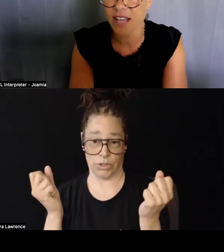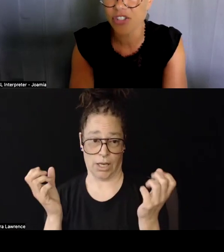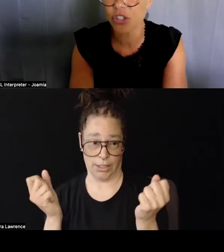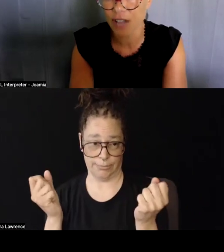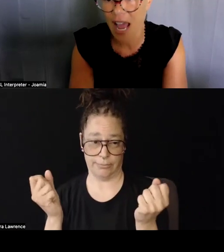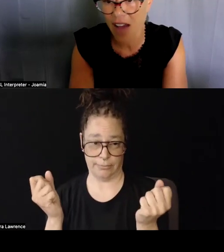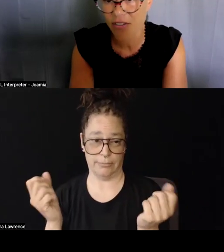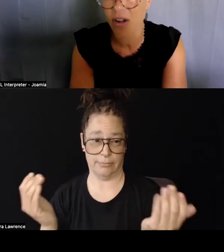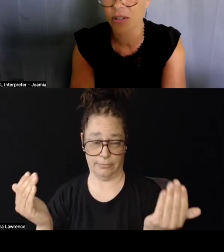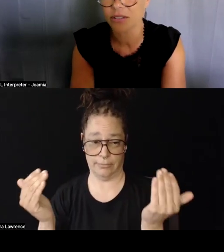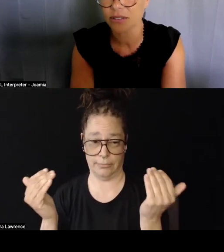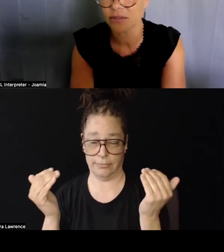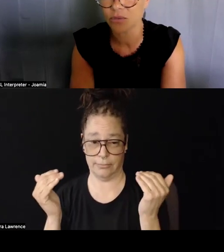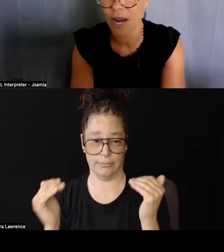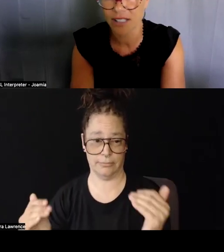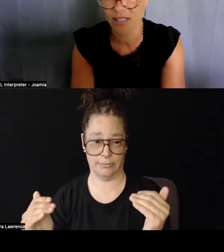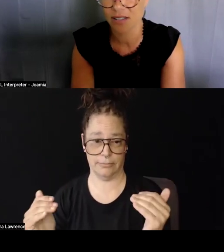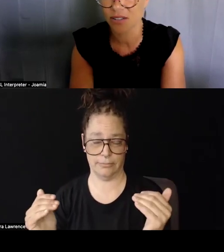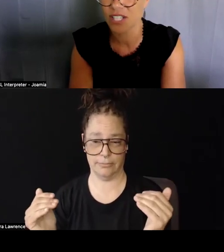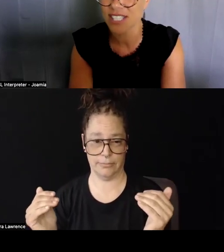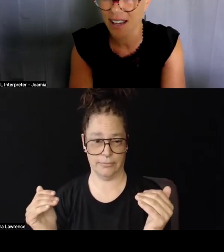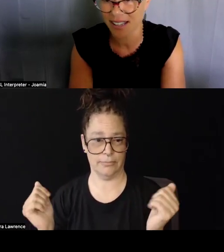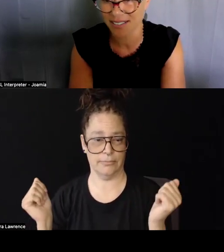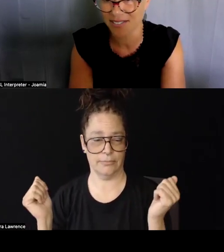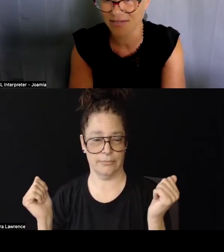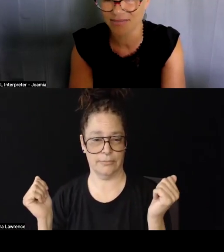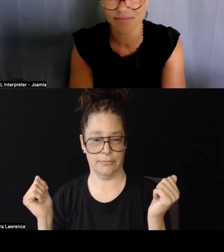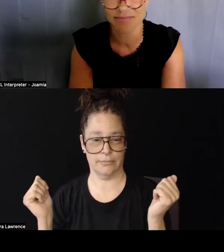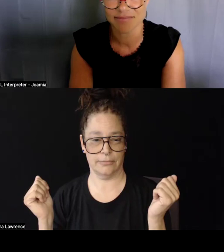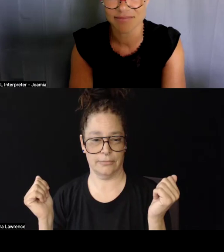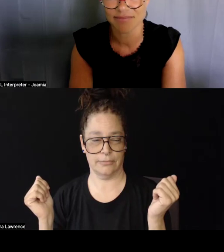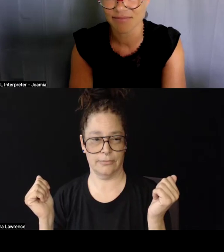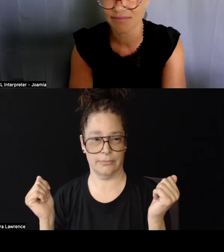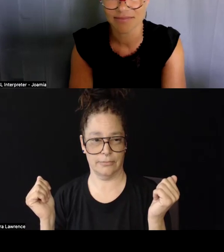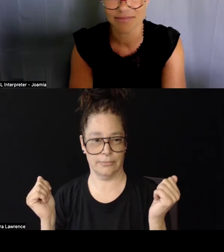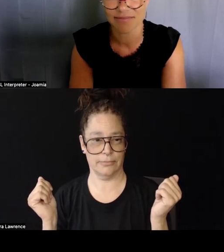Understanding that deaf children have rights to sign.